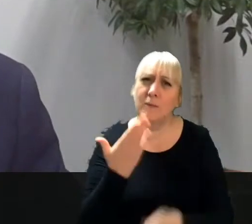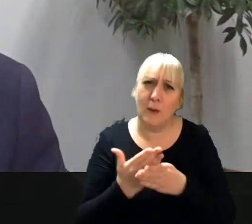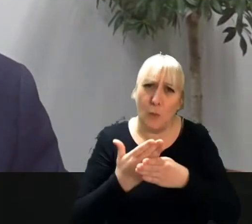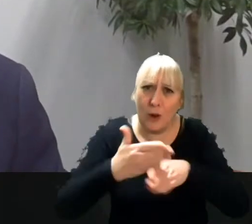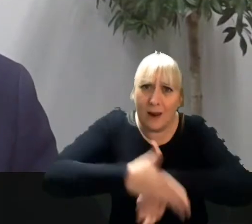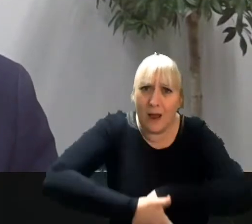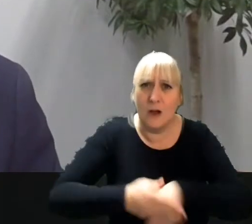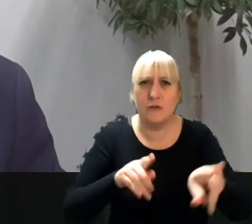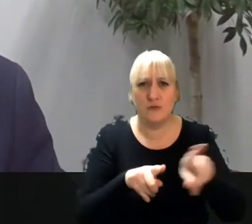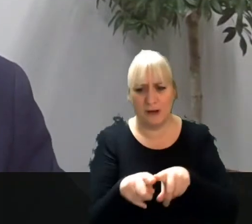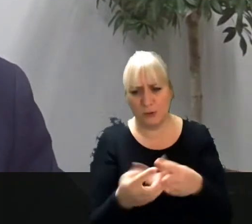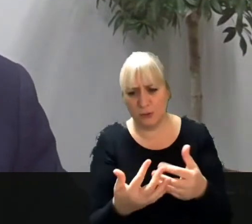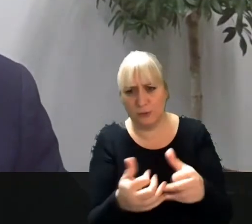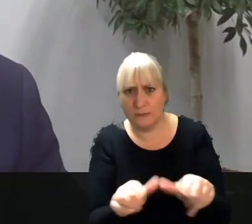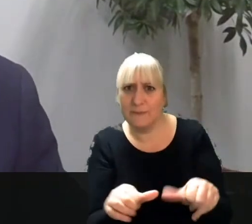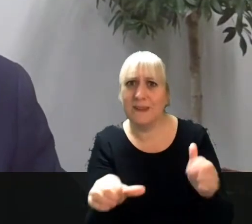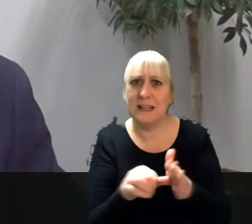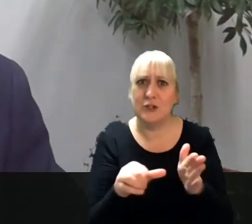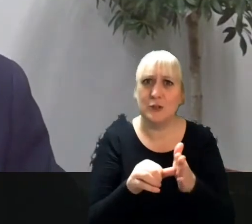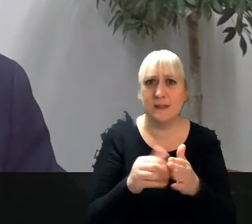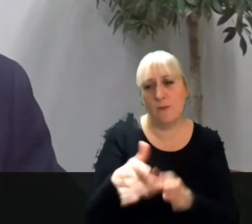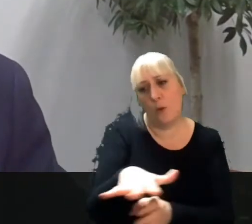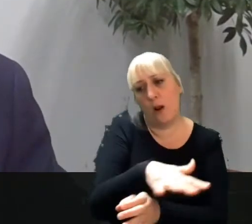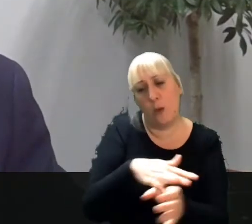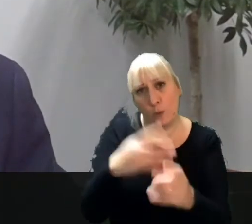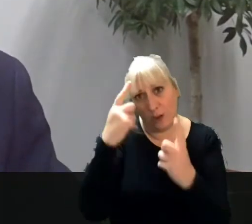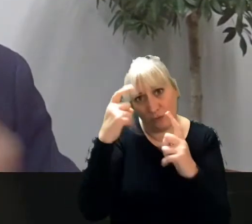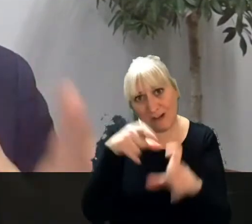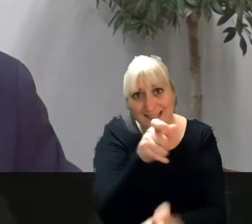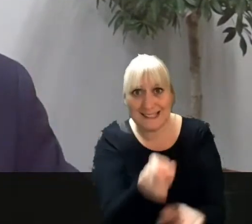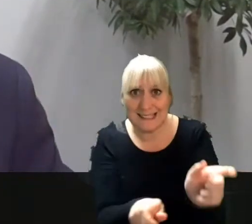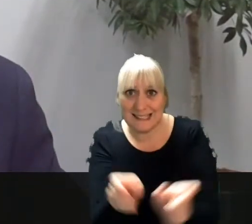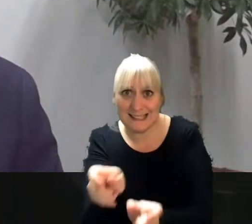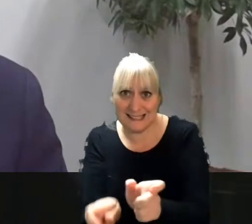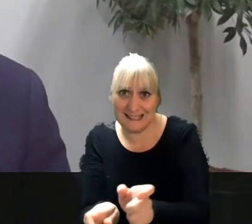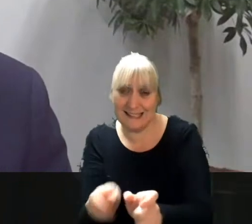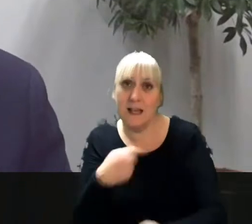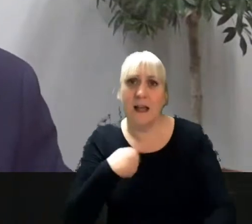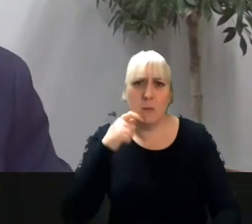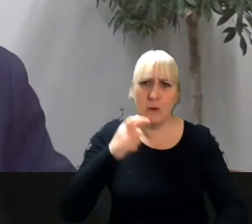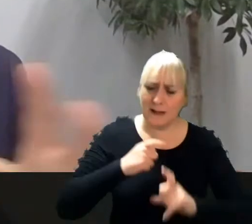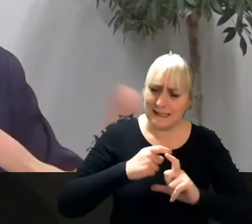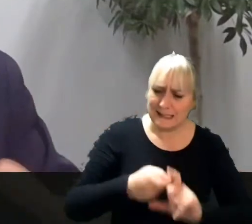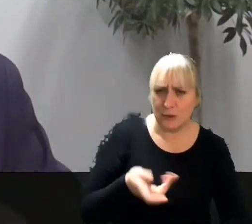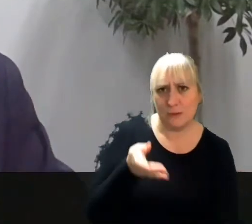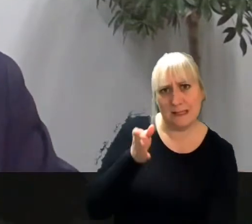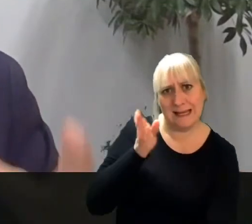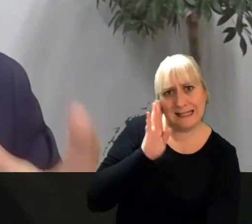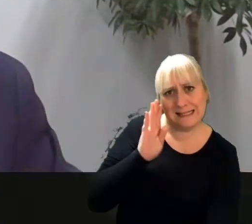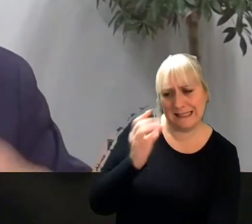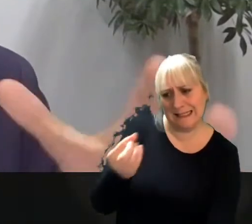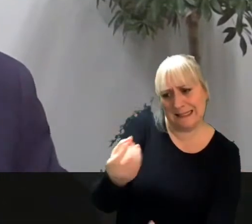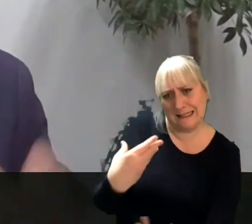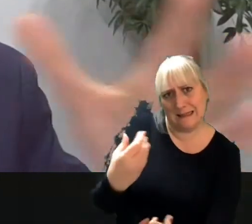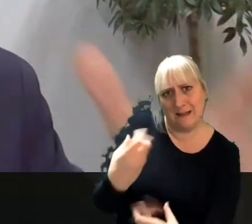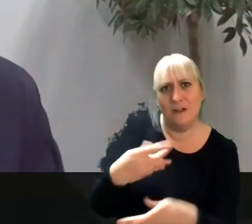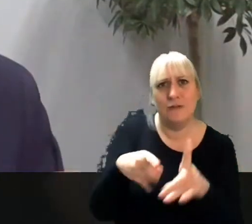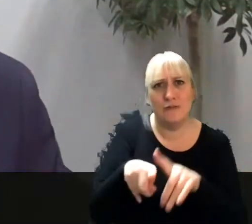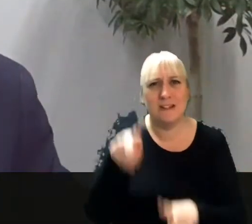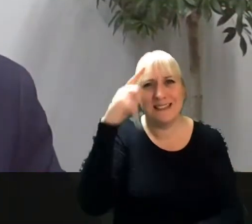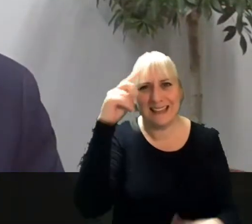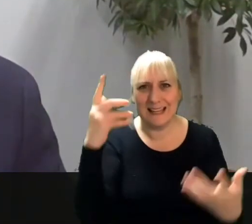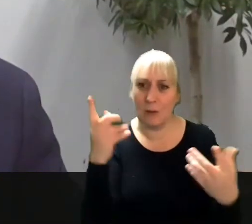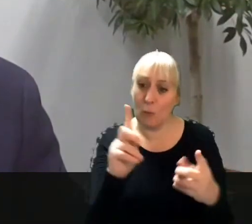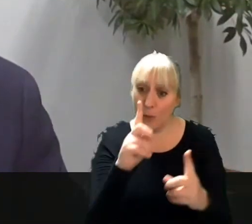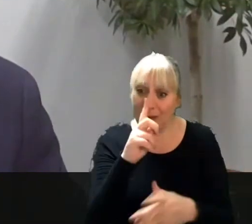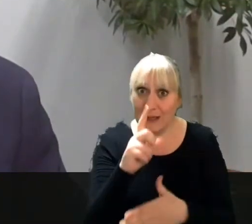on behalf of local residents in Southall. And so I'll continue to listen to representations about what we can do within the limited powers we